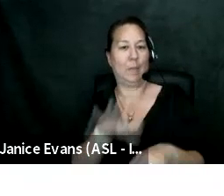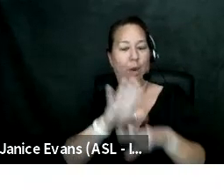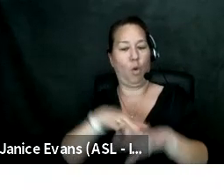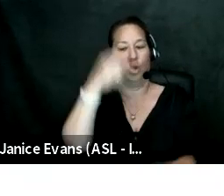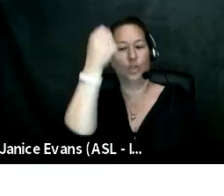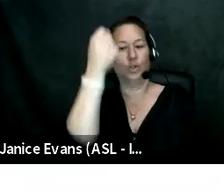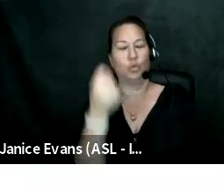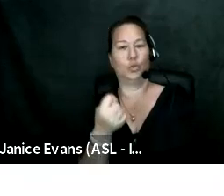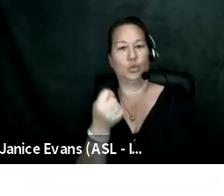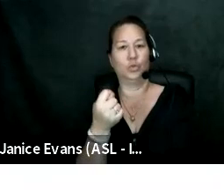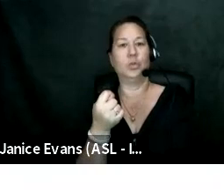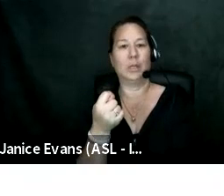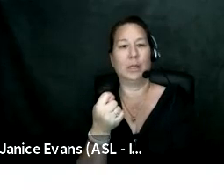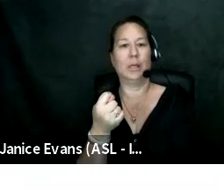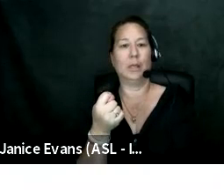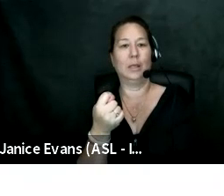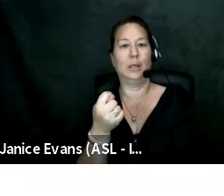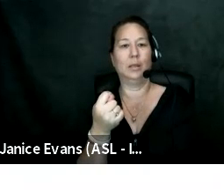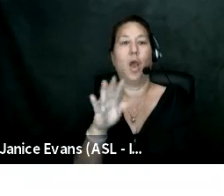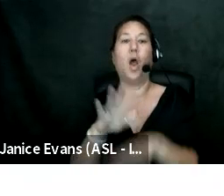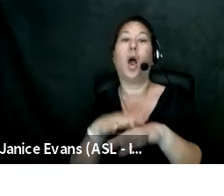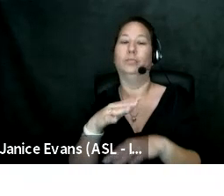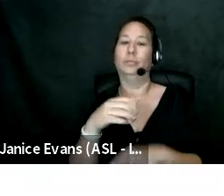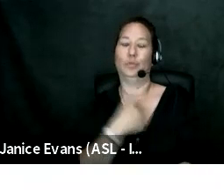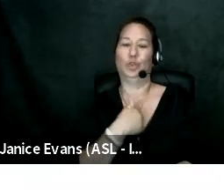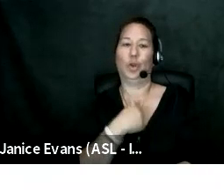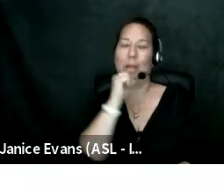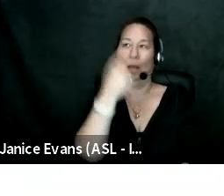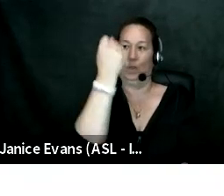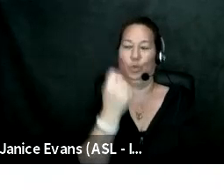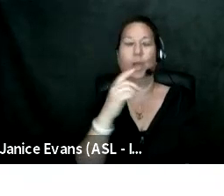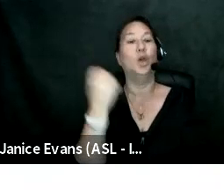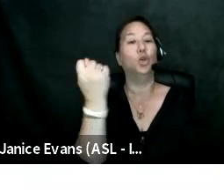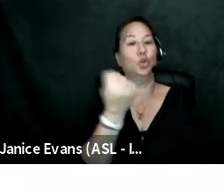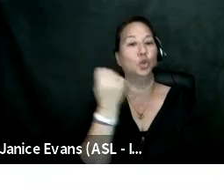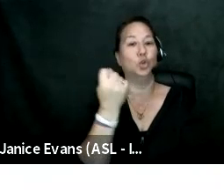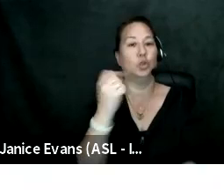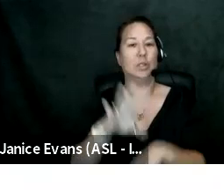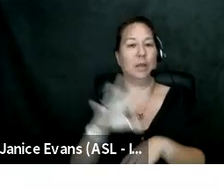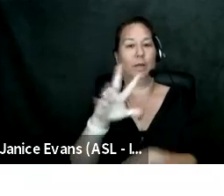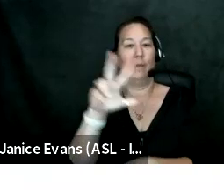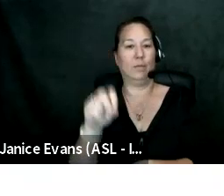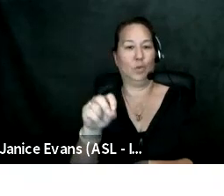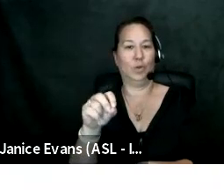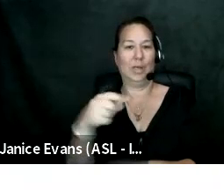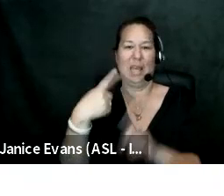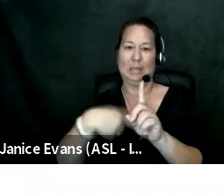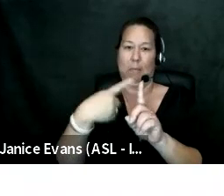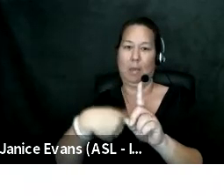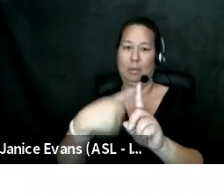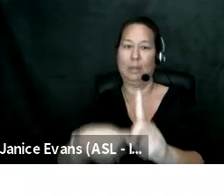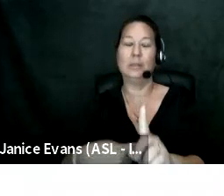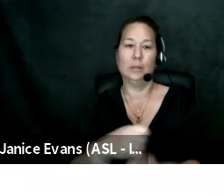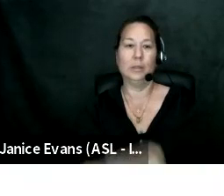This is a monthly meeting now at 5:30, where you can hear updates around what's happening with our vaccine